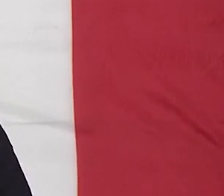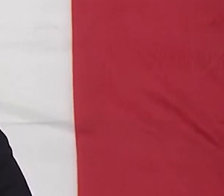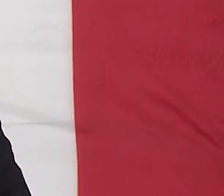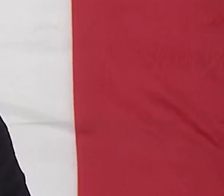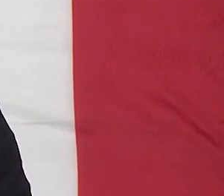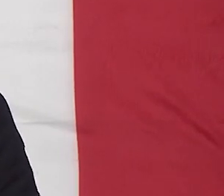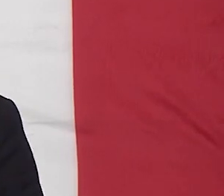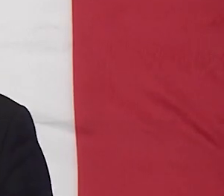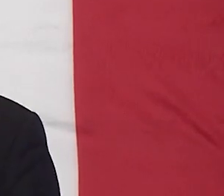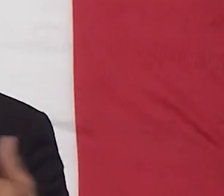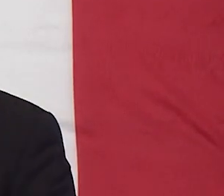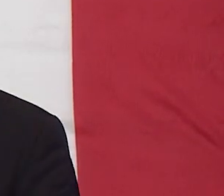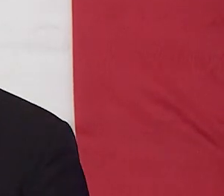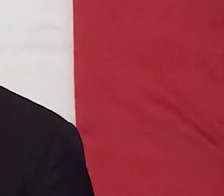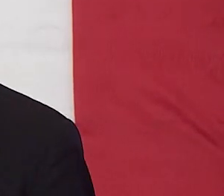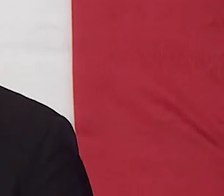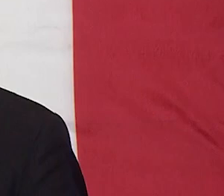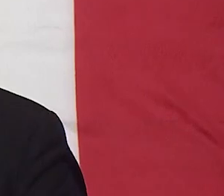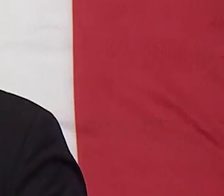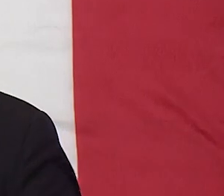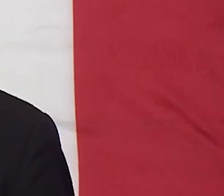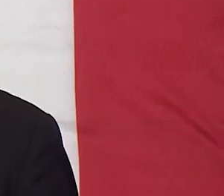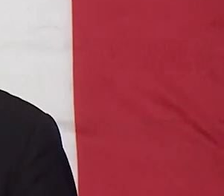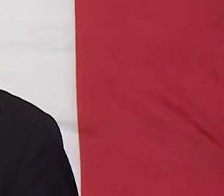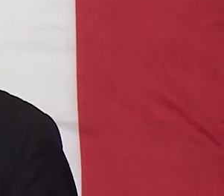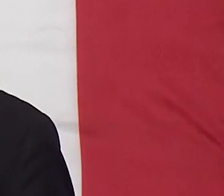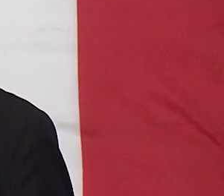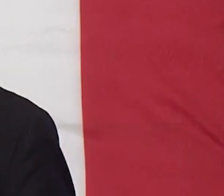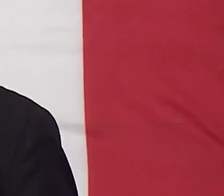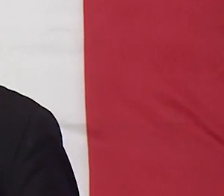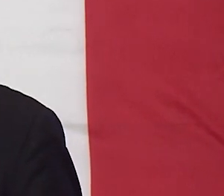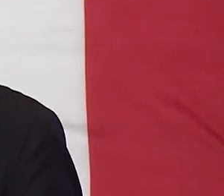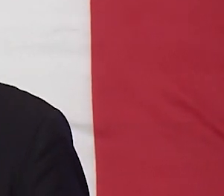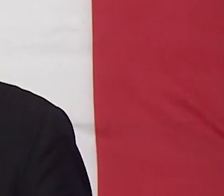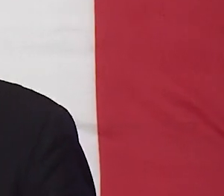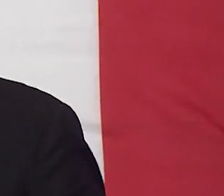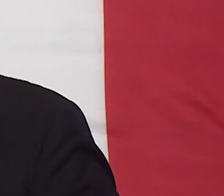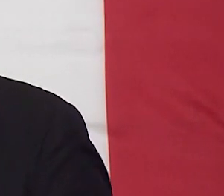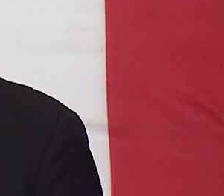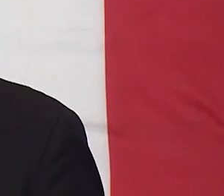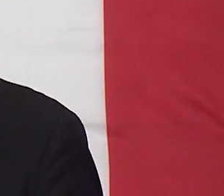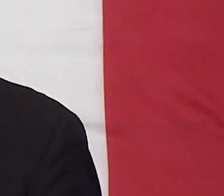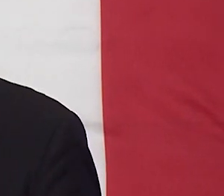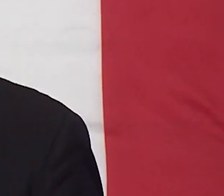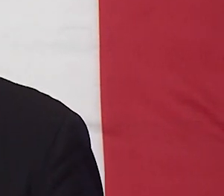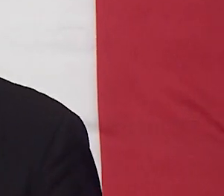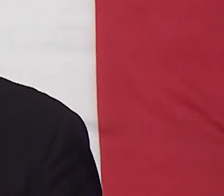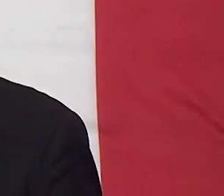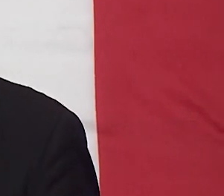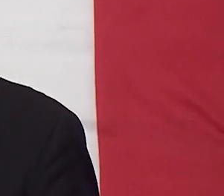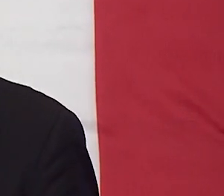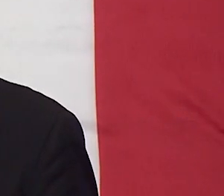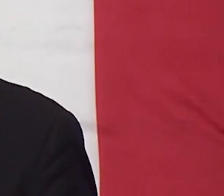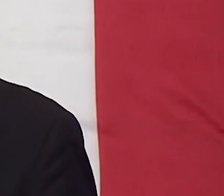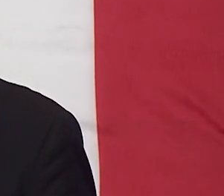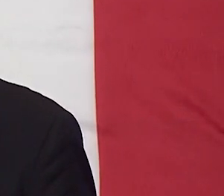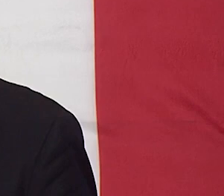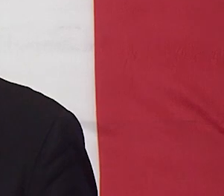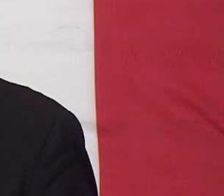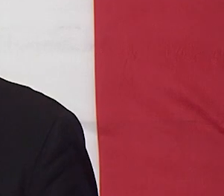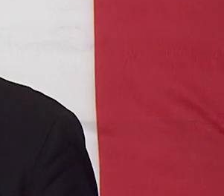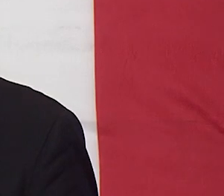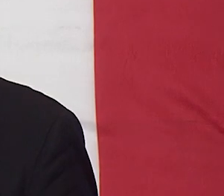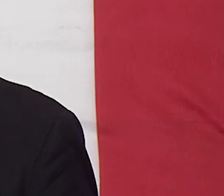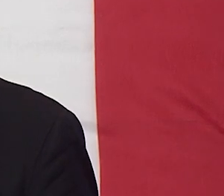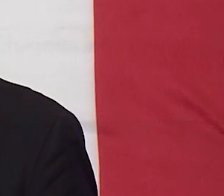just have the privilege today to be able to invoke the name of the Lord for every denomination and for every person. Pero tenemos el